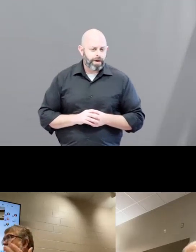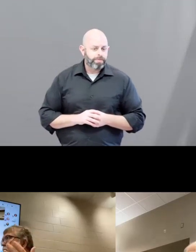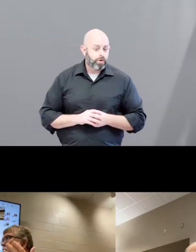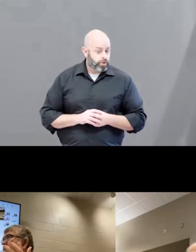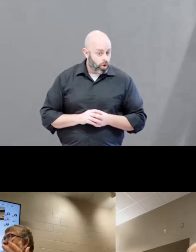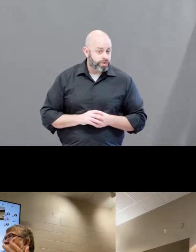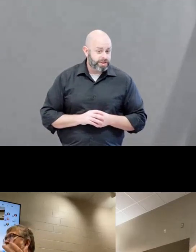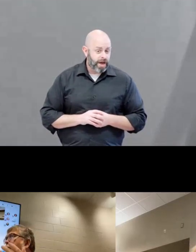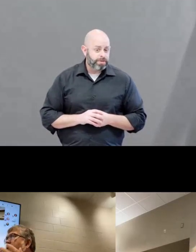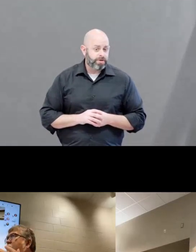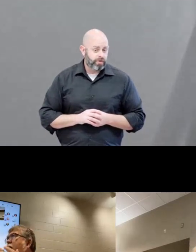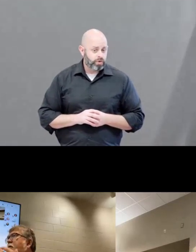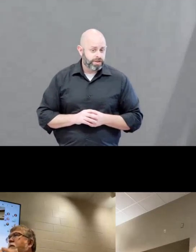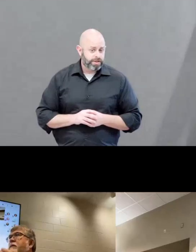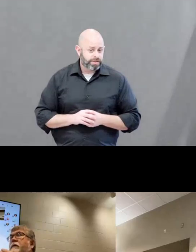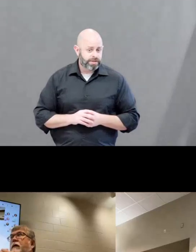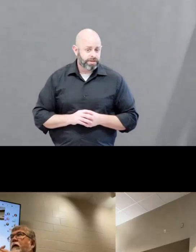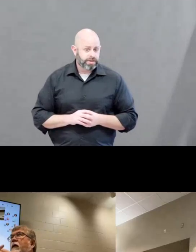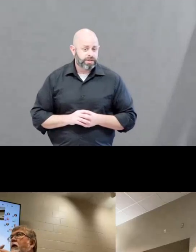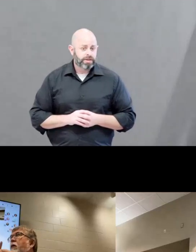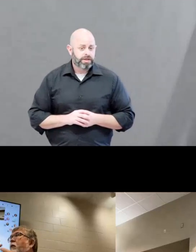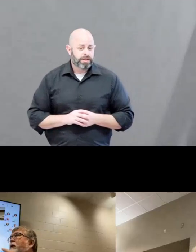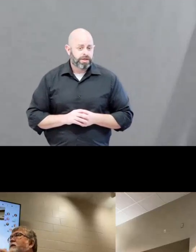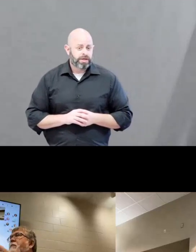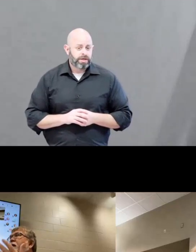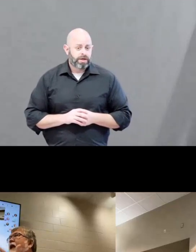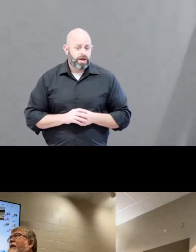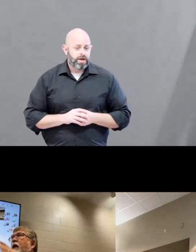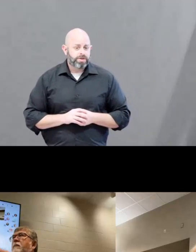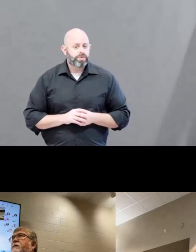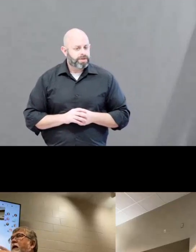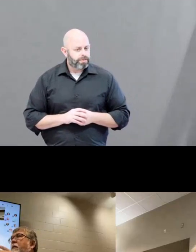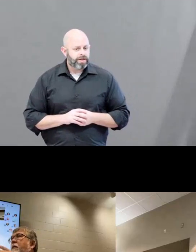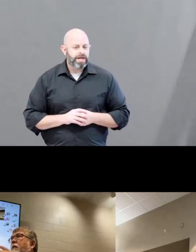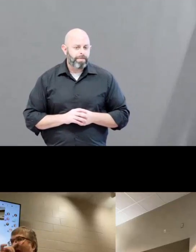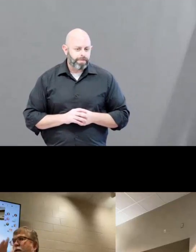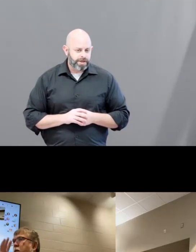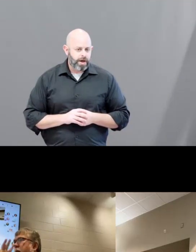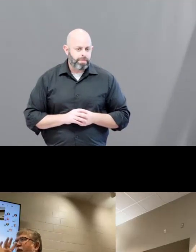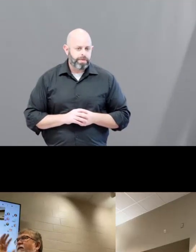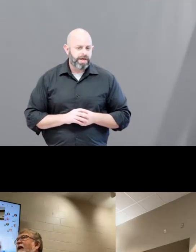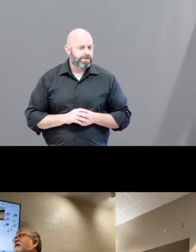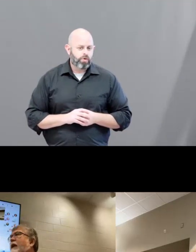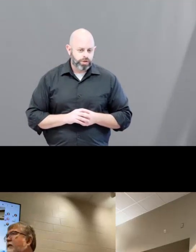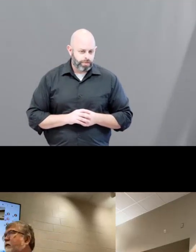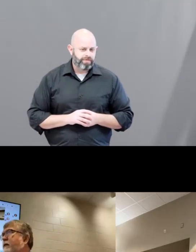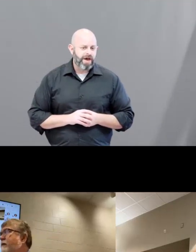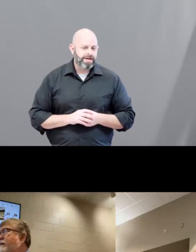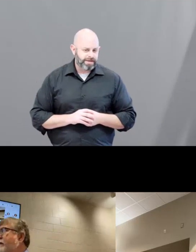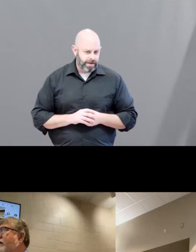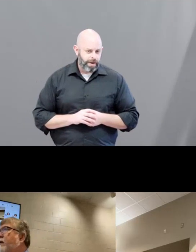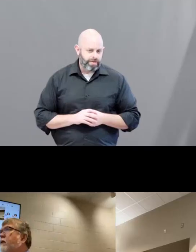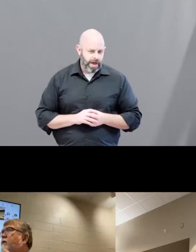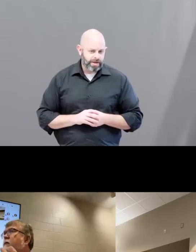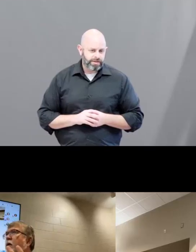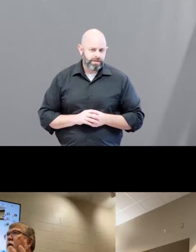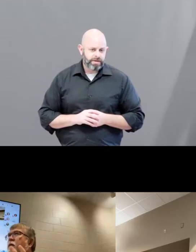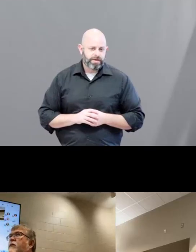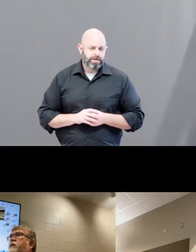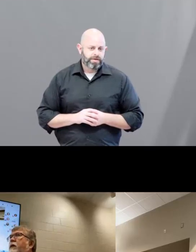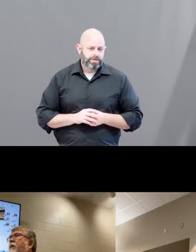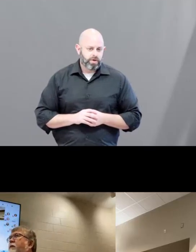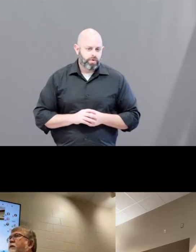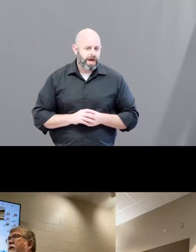those pop up. So those types of uses. So when something like that pops up, kids, of course, are going to be fascinated by